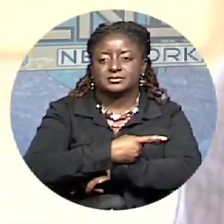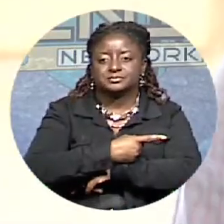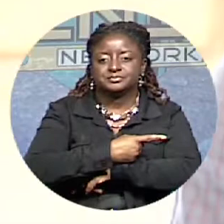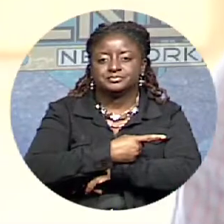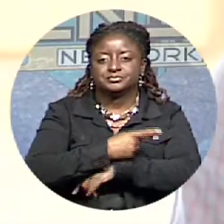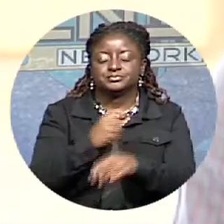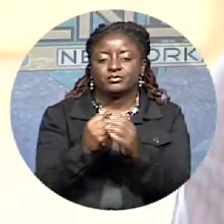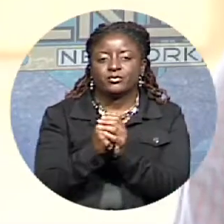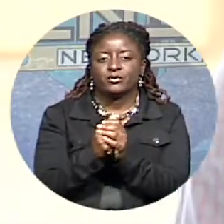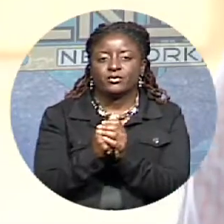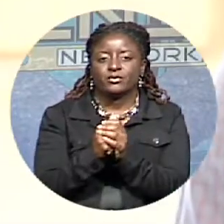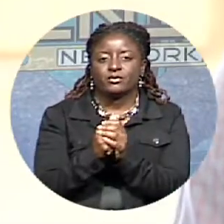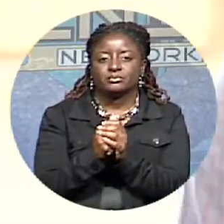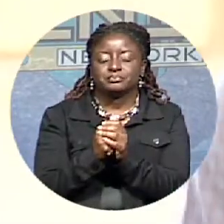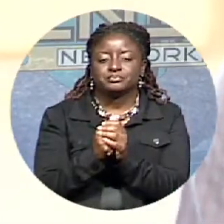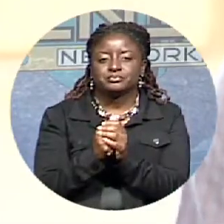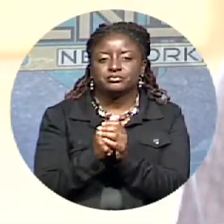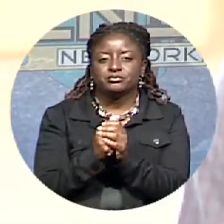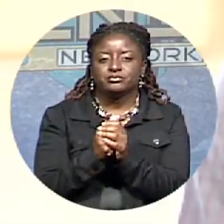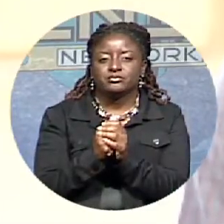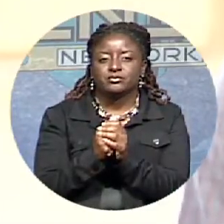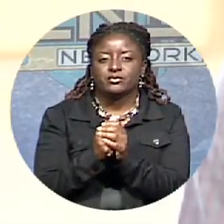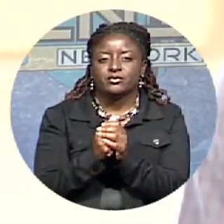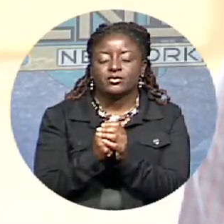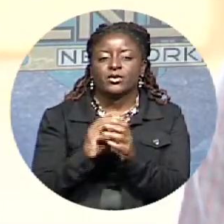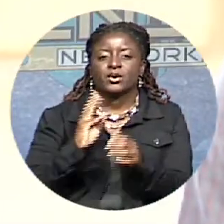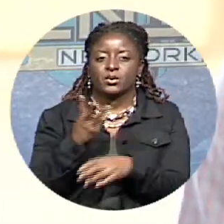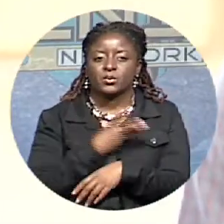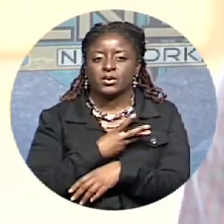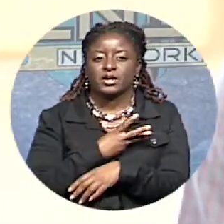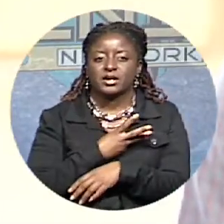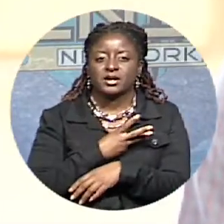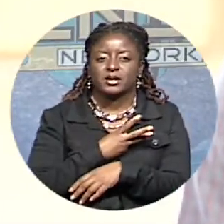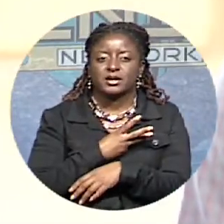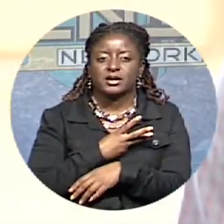and parcel with doing an event in the Bahamas, is we've got an